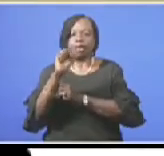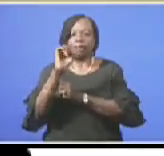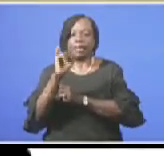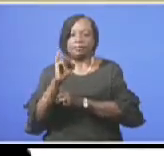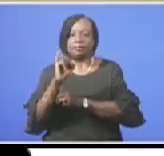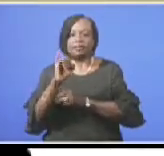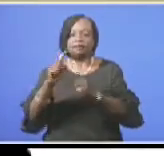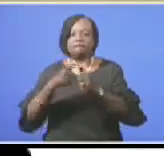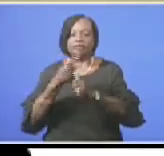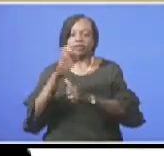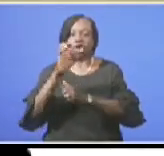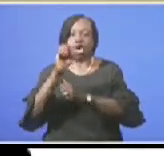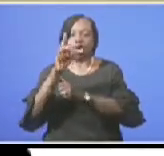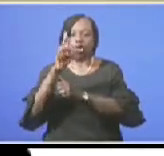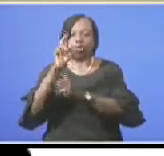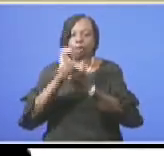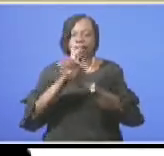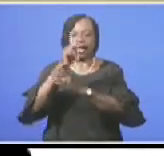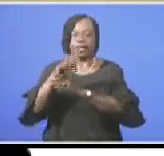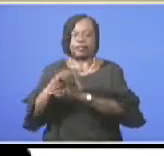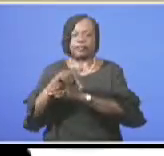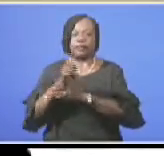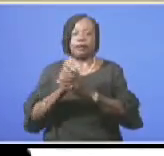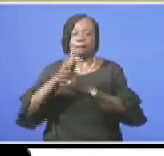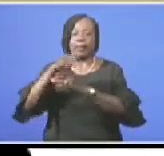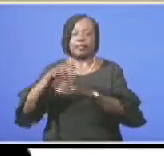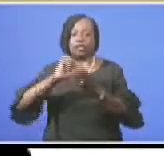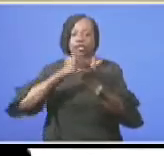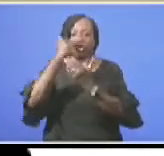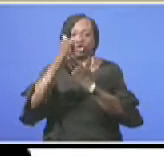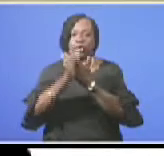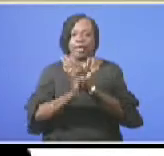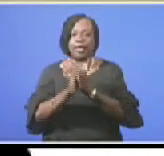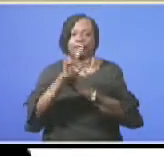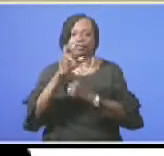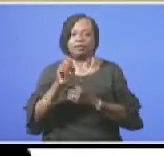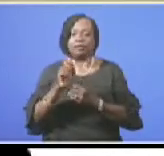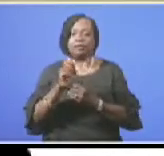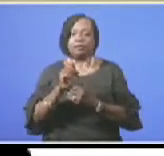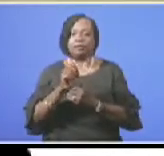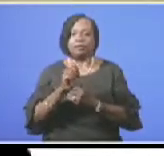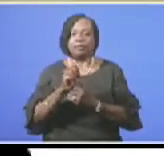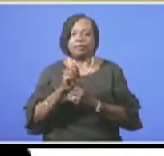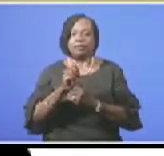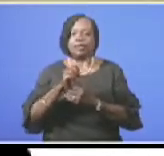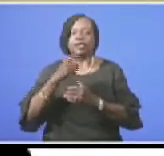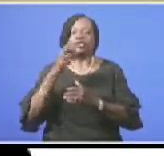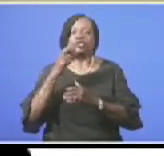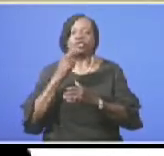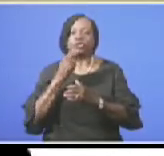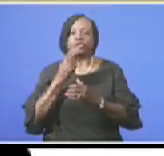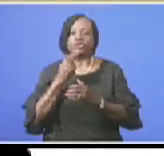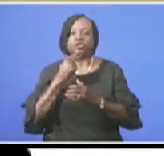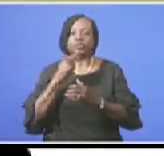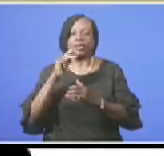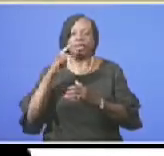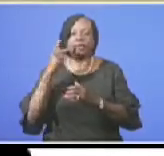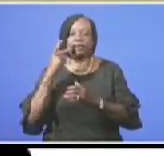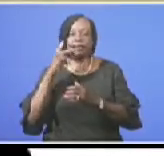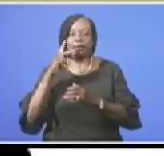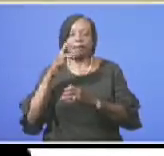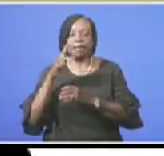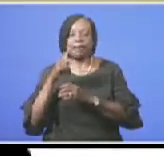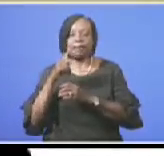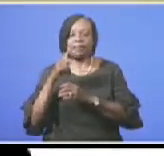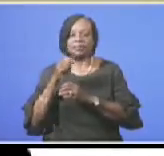planted in July, on July the 30th, included cabbages, sweet peppers, tomatoes, carrots, bananas, papayas, beans, and many